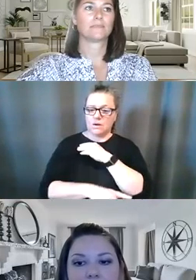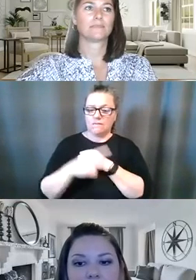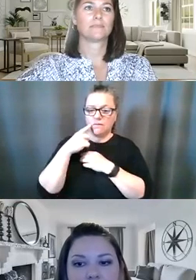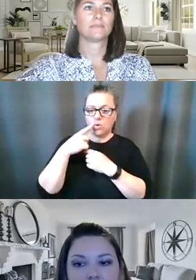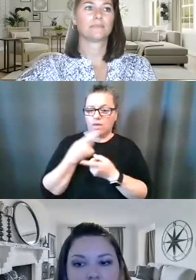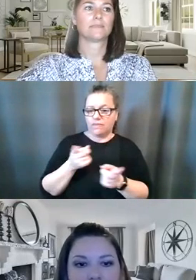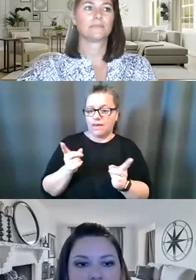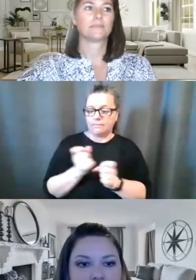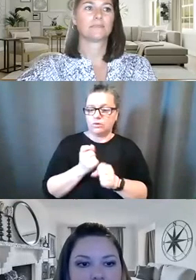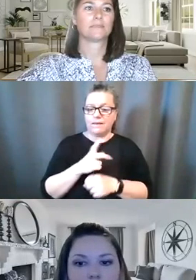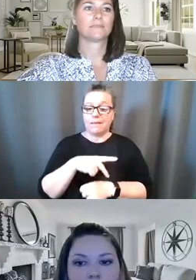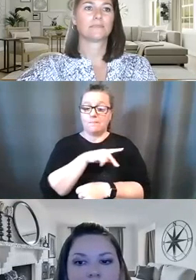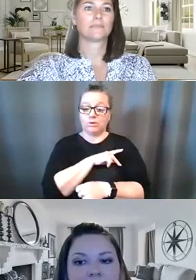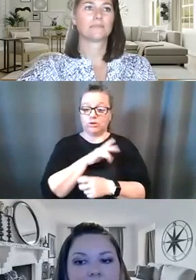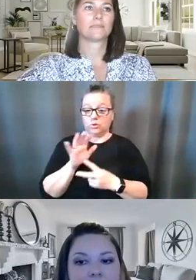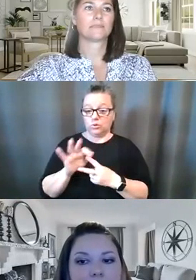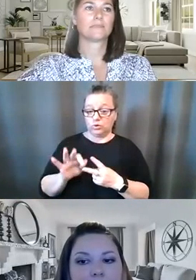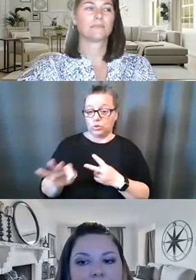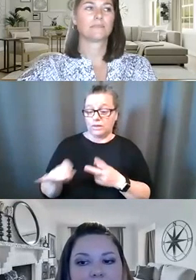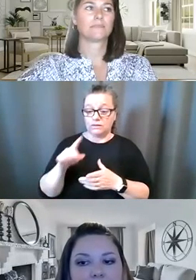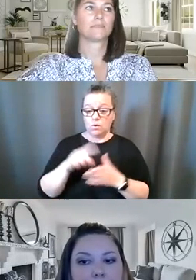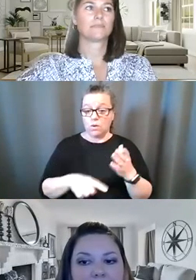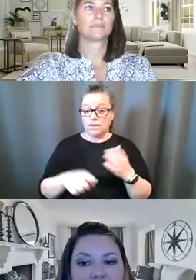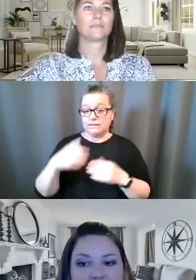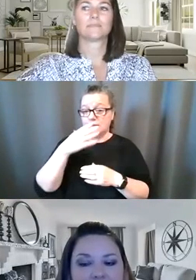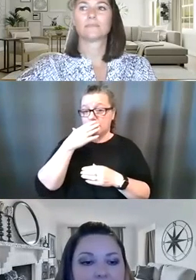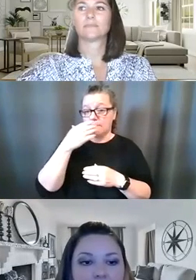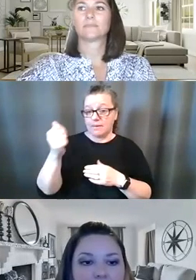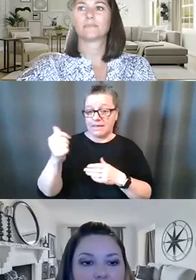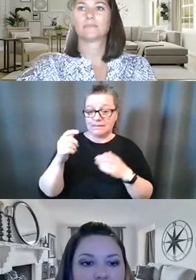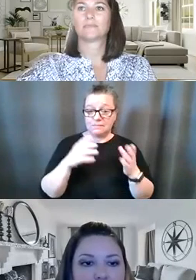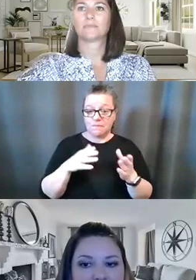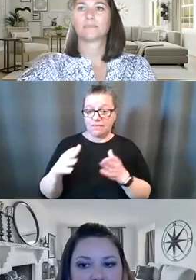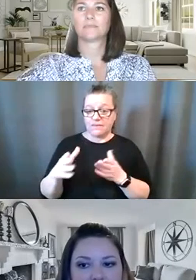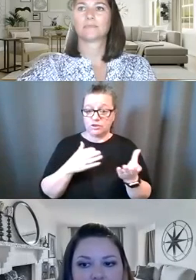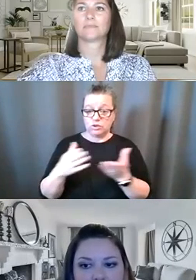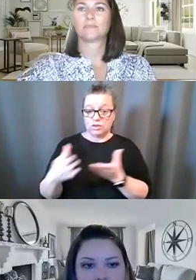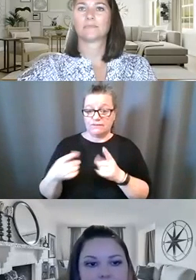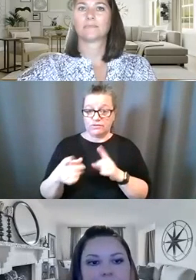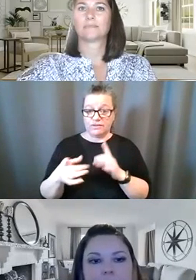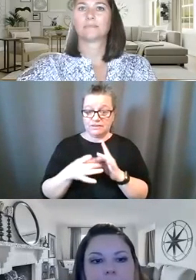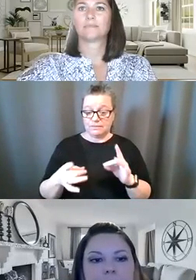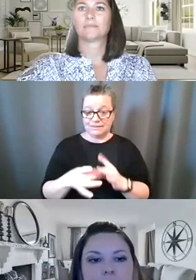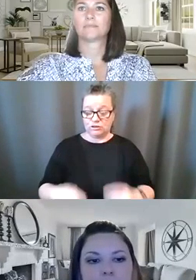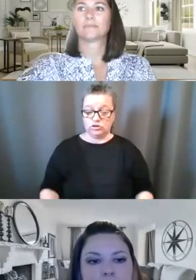make that personal choice. What is the best method to deliver this message?